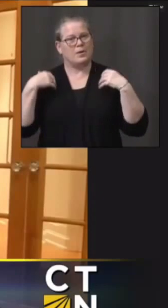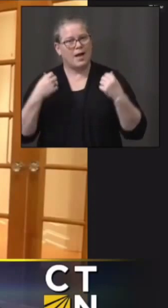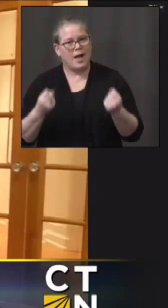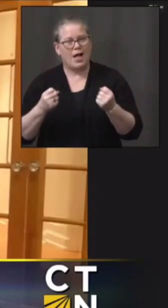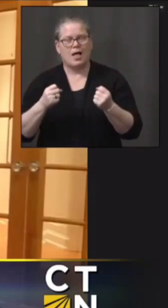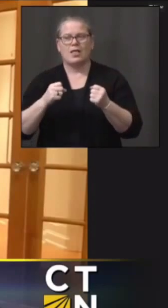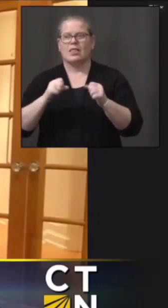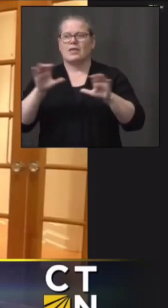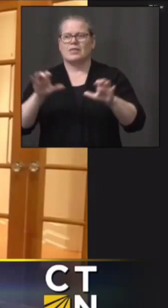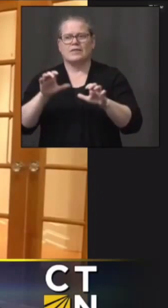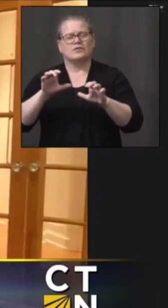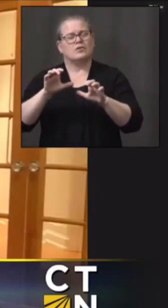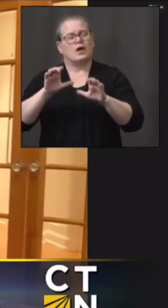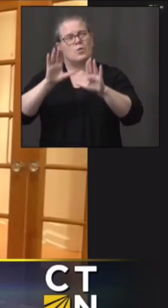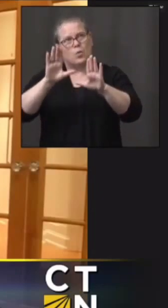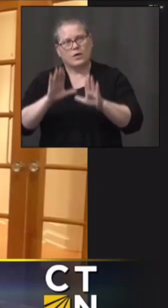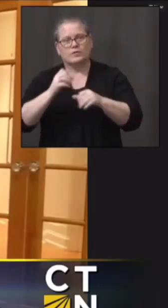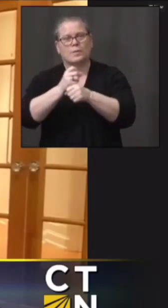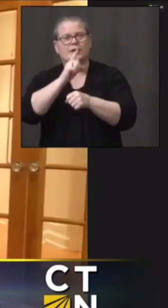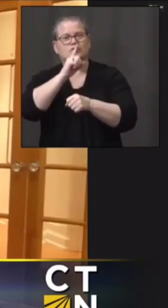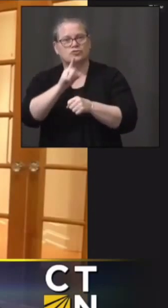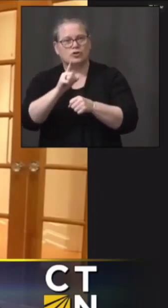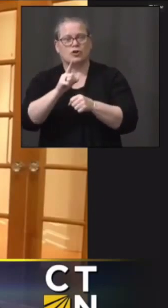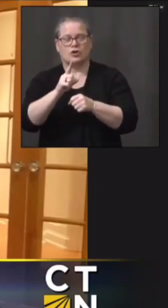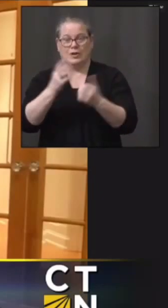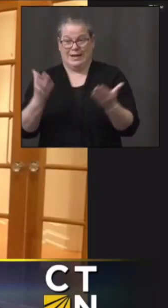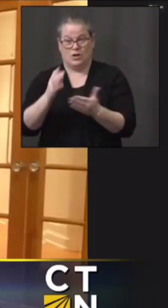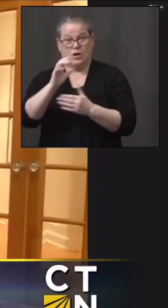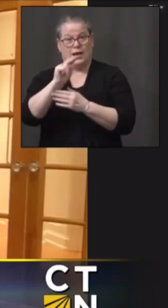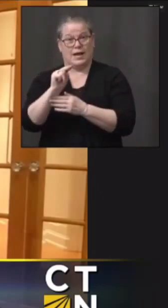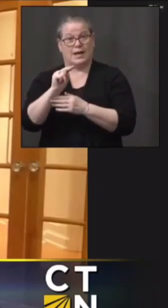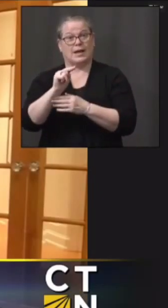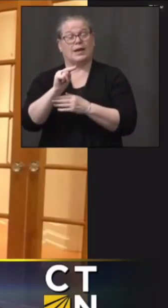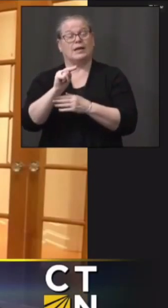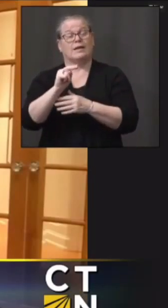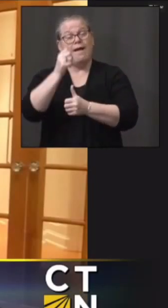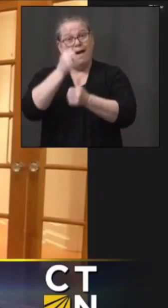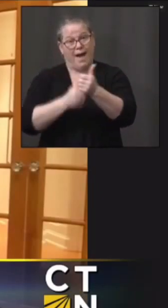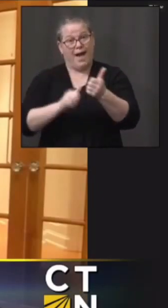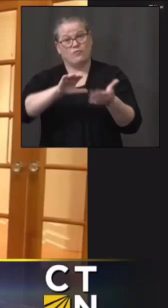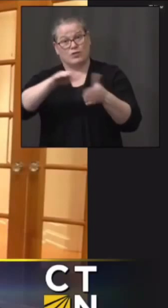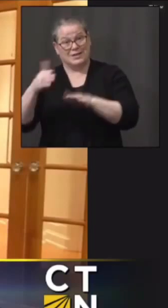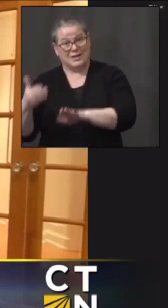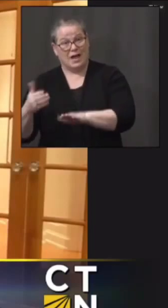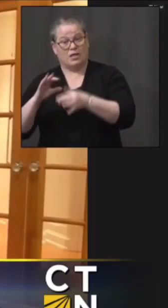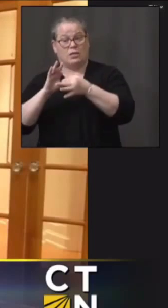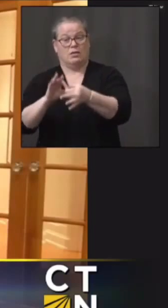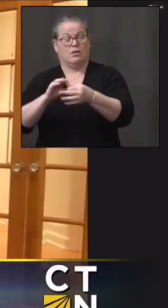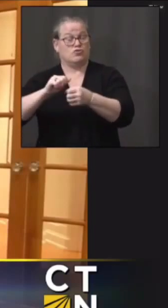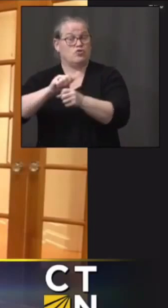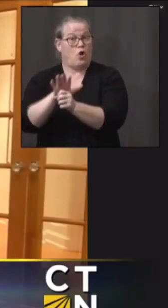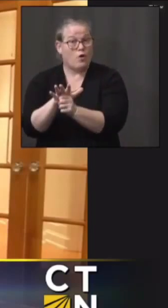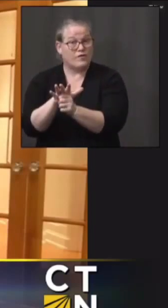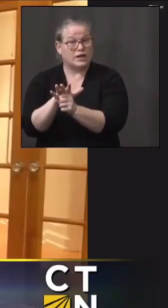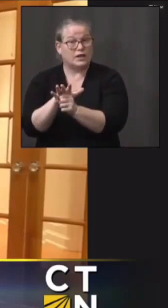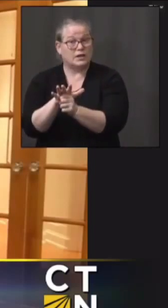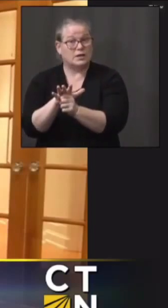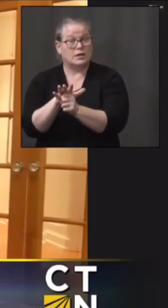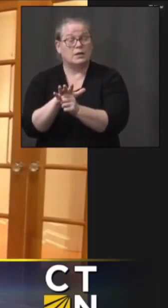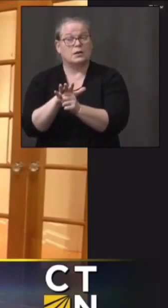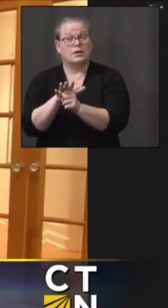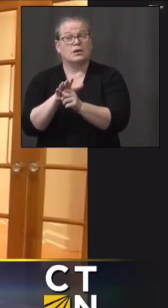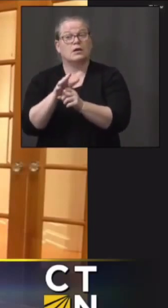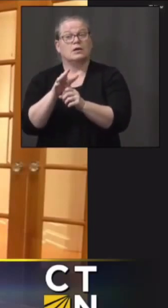extraordinary lengths to ensure that every death in Connecticut that is either directly attributable to COVID or is suspected to have